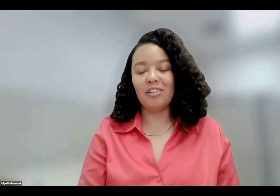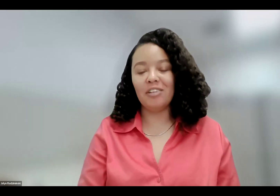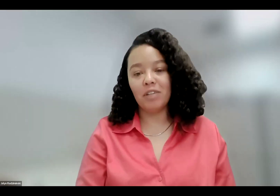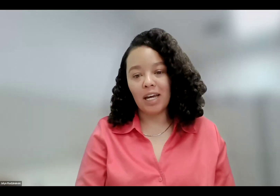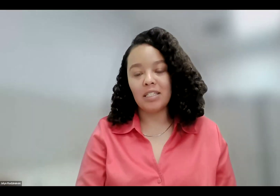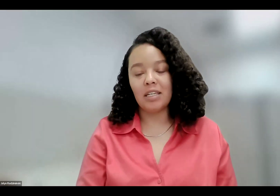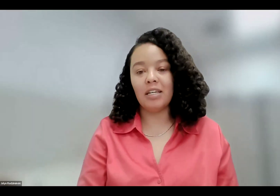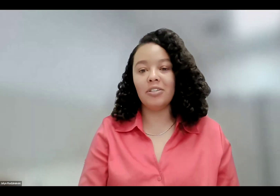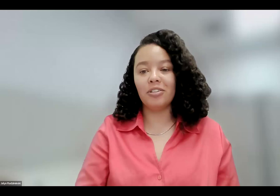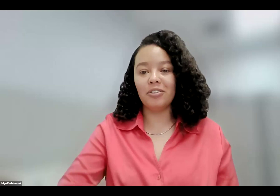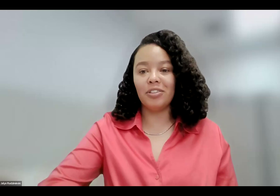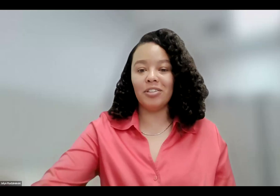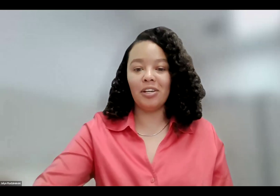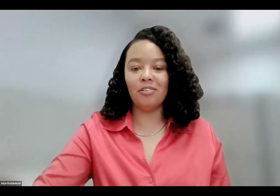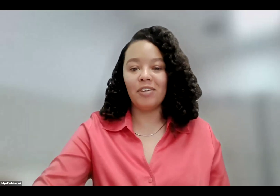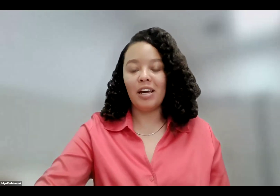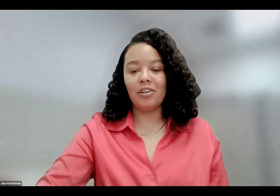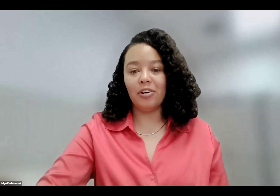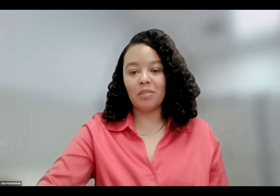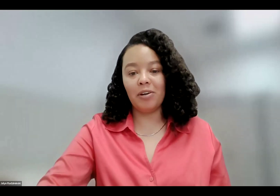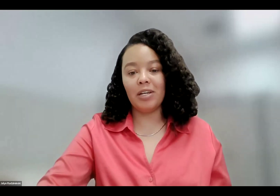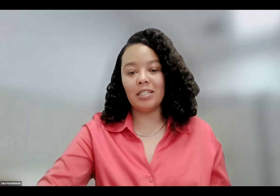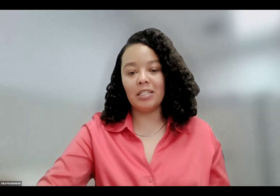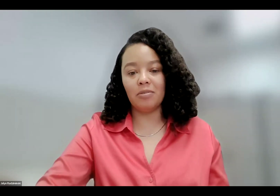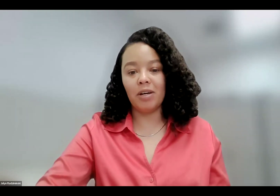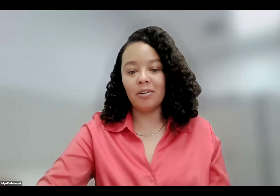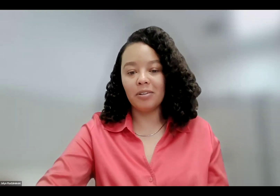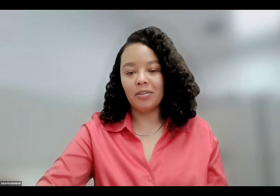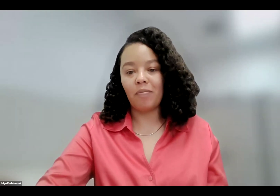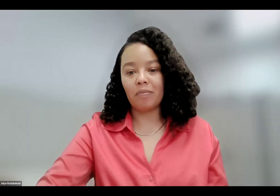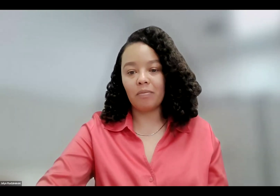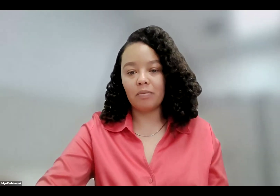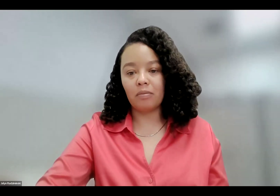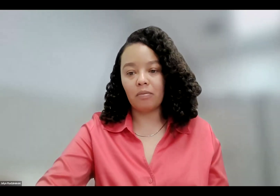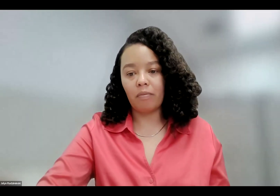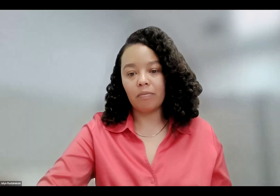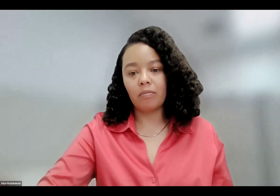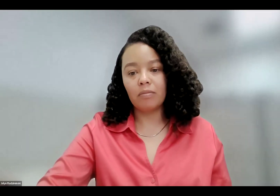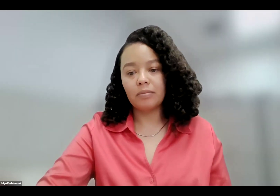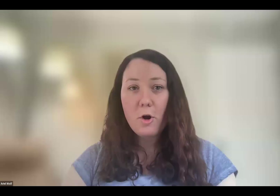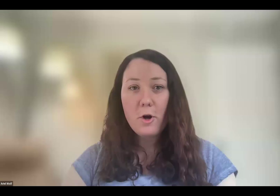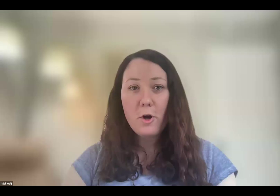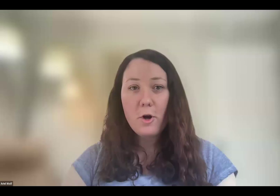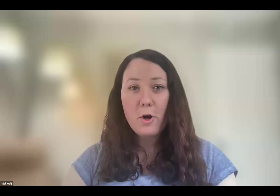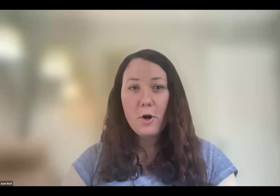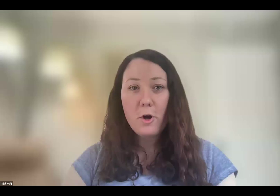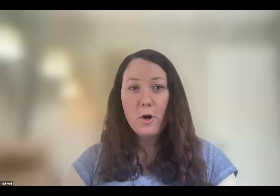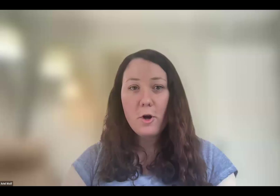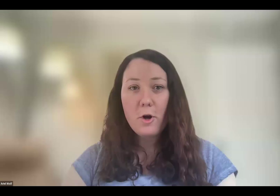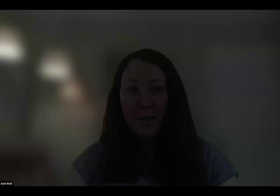Ariel, if you would like to introduce yourself and your experiences as well. My name is Ariel